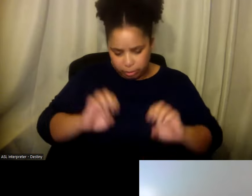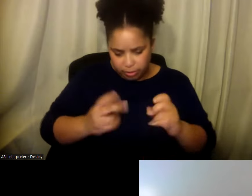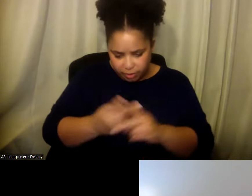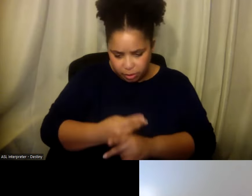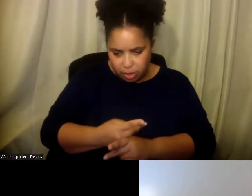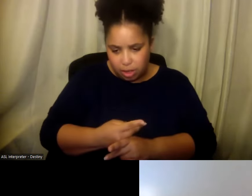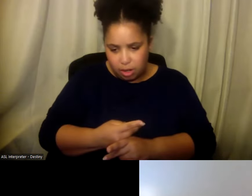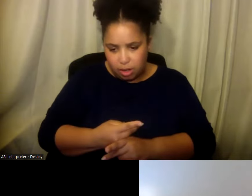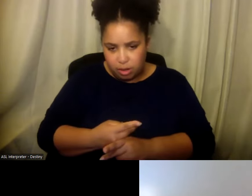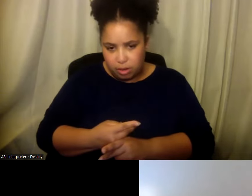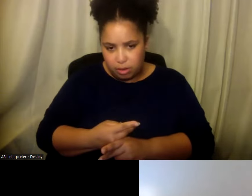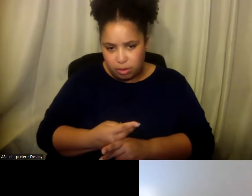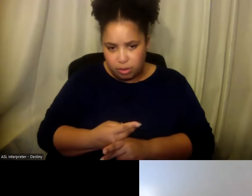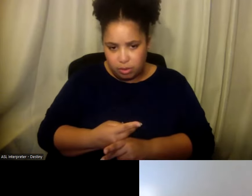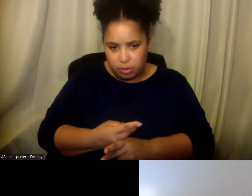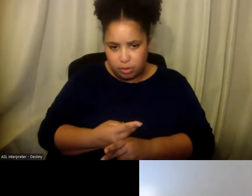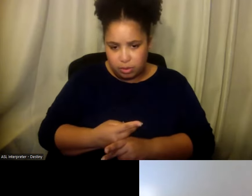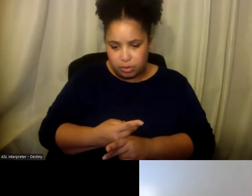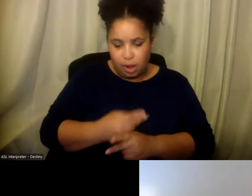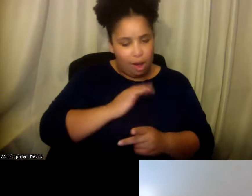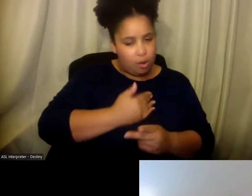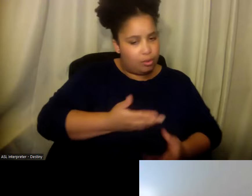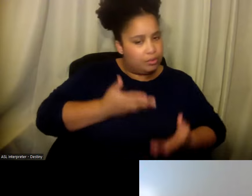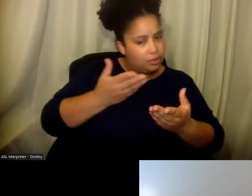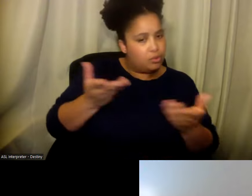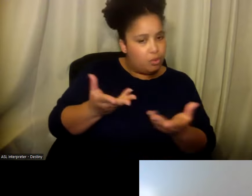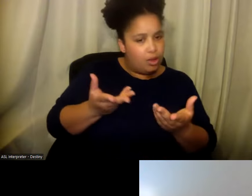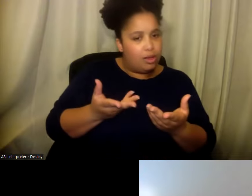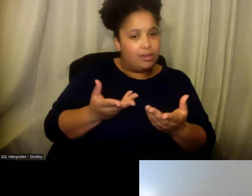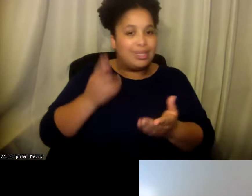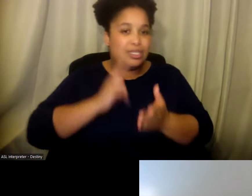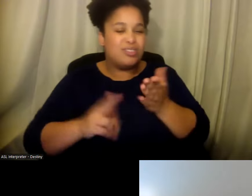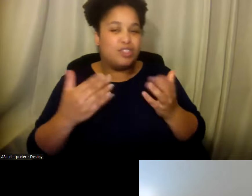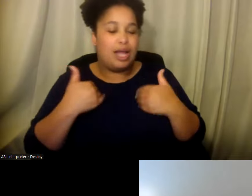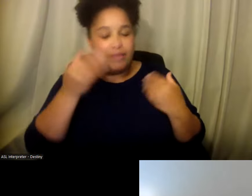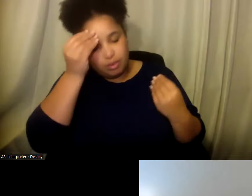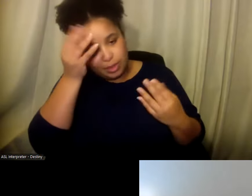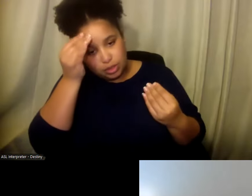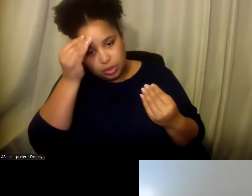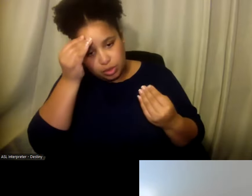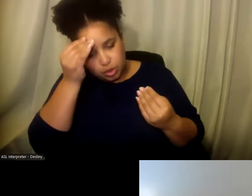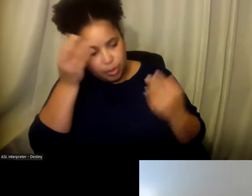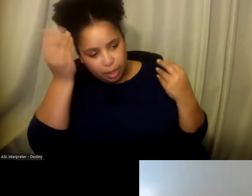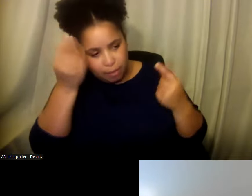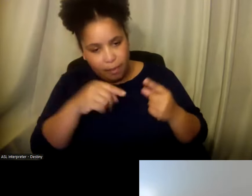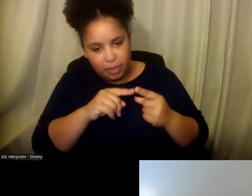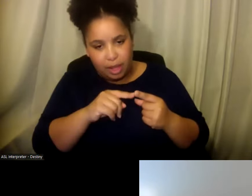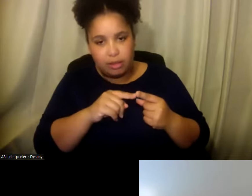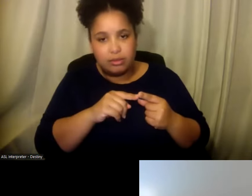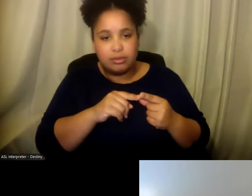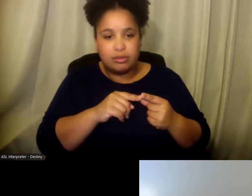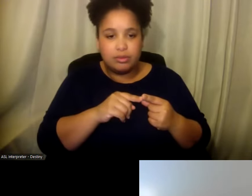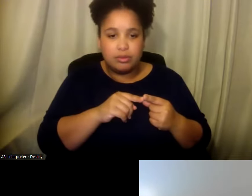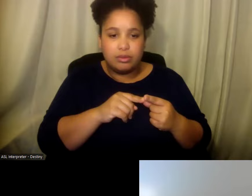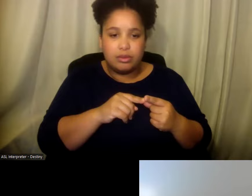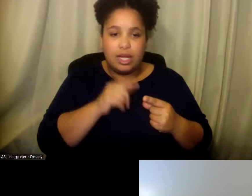forward their internal recommendations, that the secretary has the information to take that into account. So I don't think it